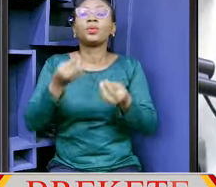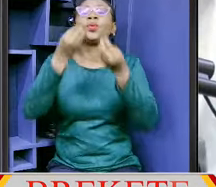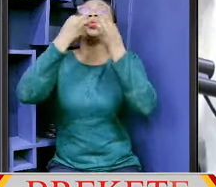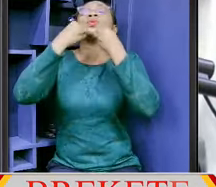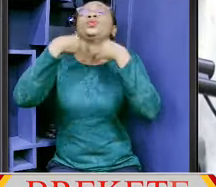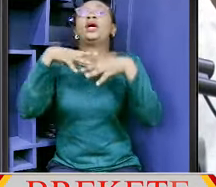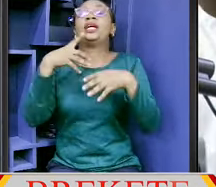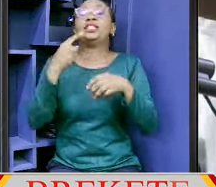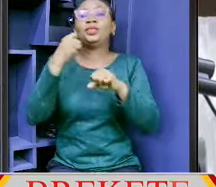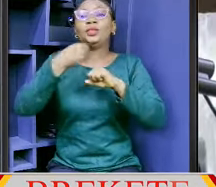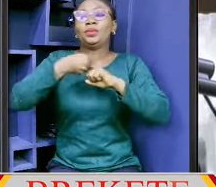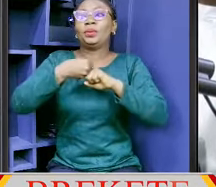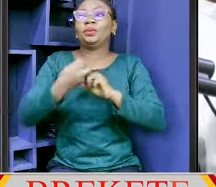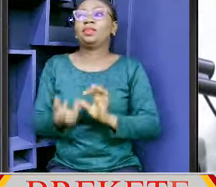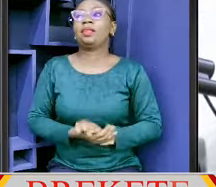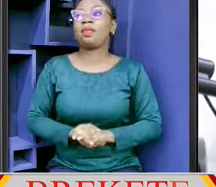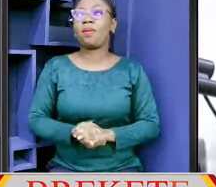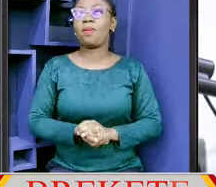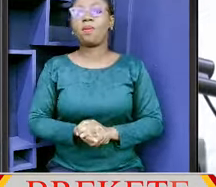Abba madam, Abba.